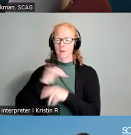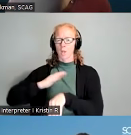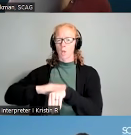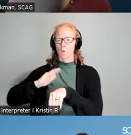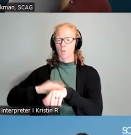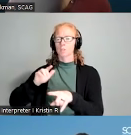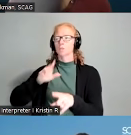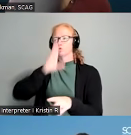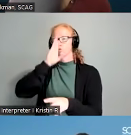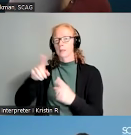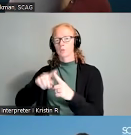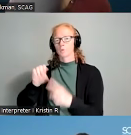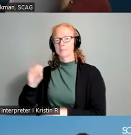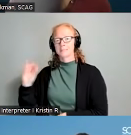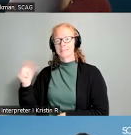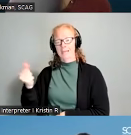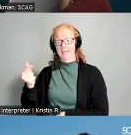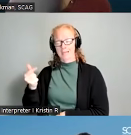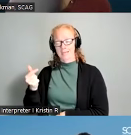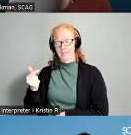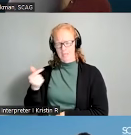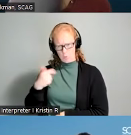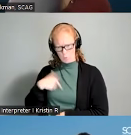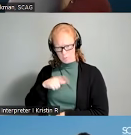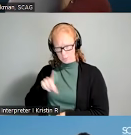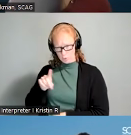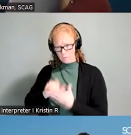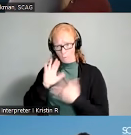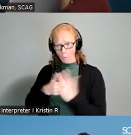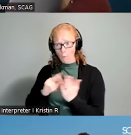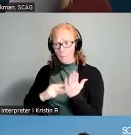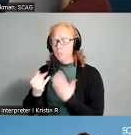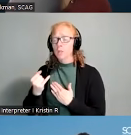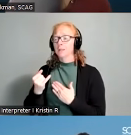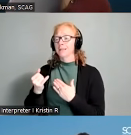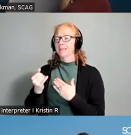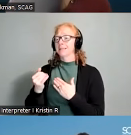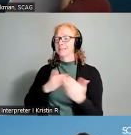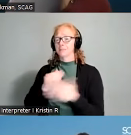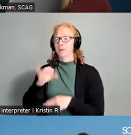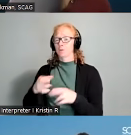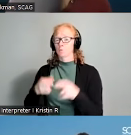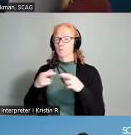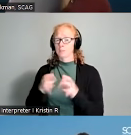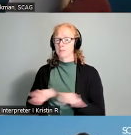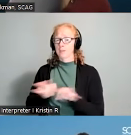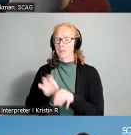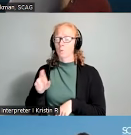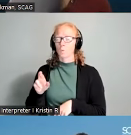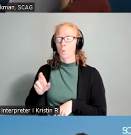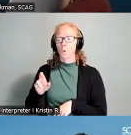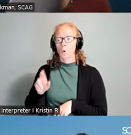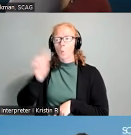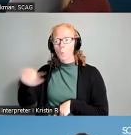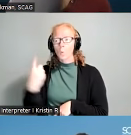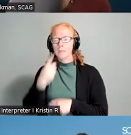SCAG, is that for should we be doing that for all projects, even if they're not regionally significant, or are you only interested in